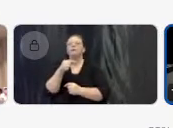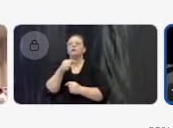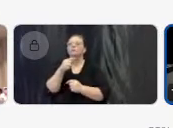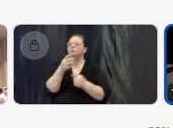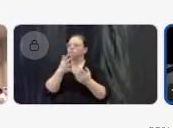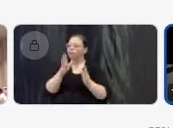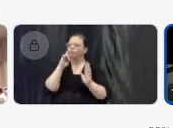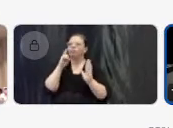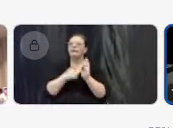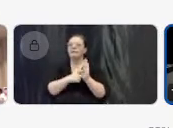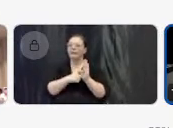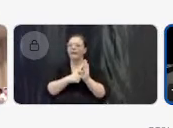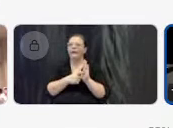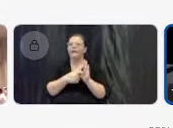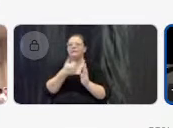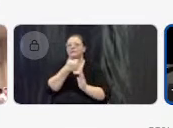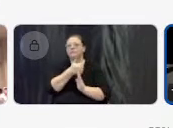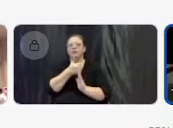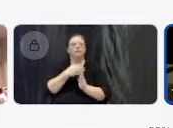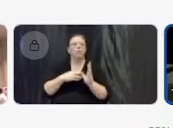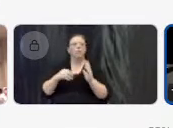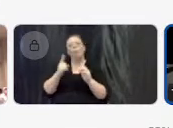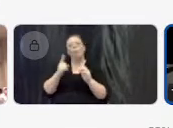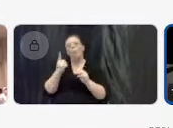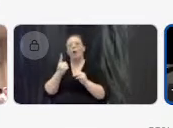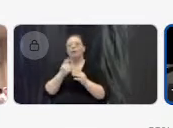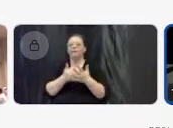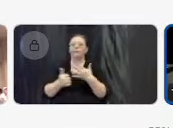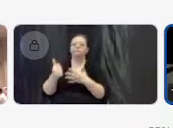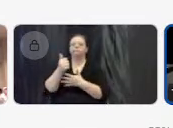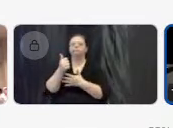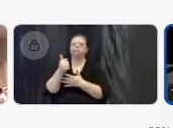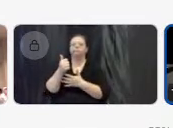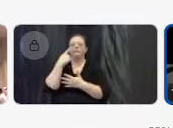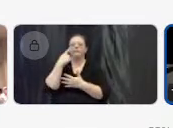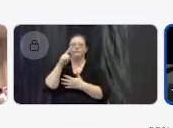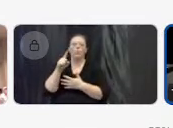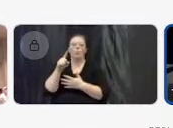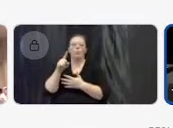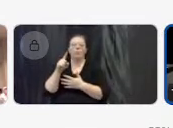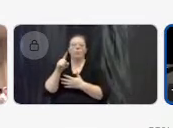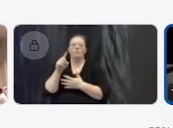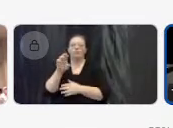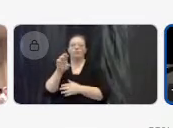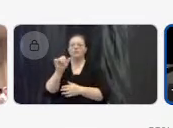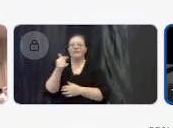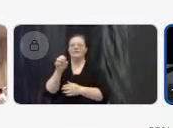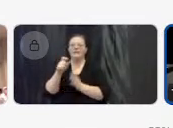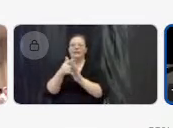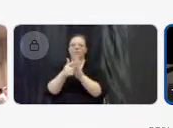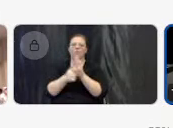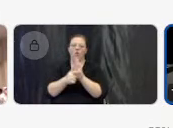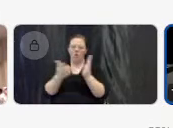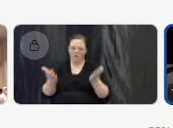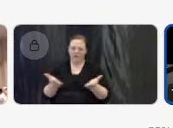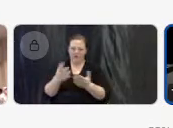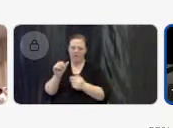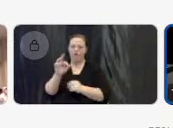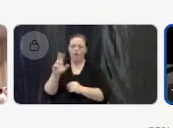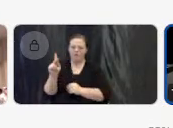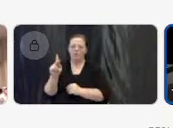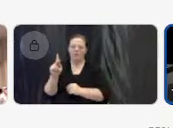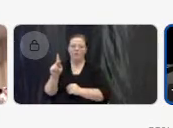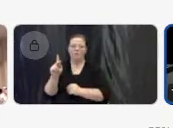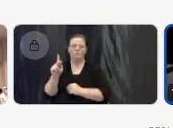recognized as one of the deans of the real estate law bar in Arkansas, much